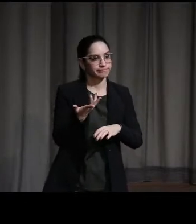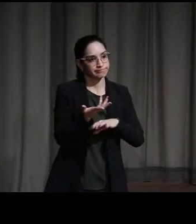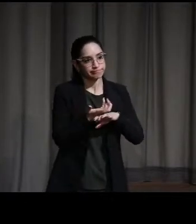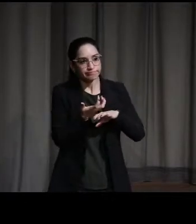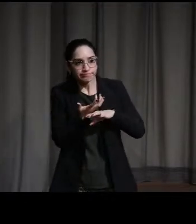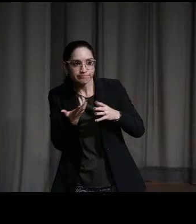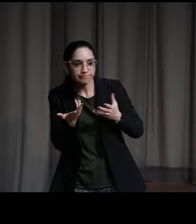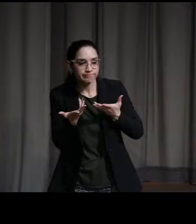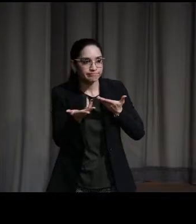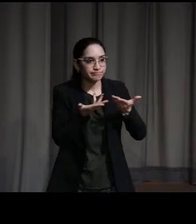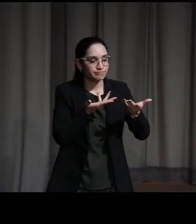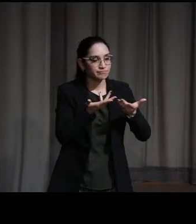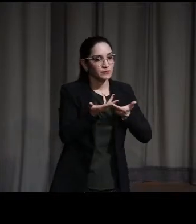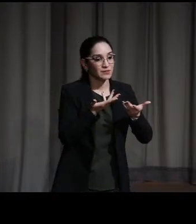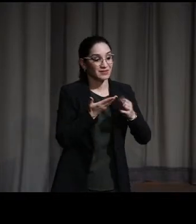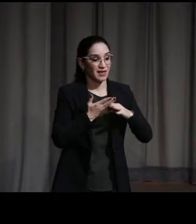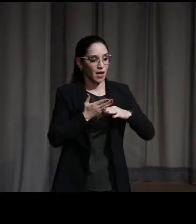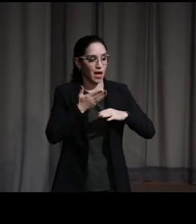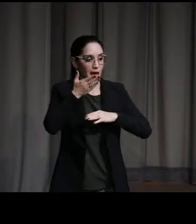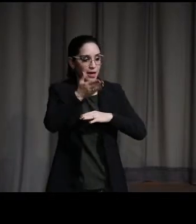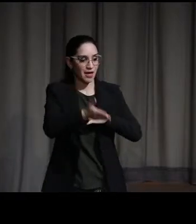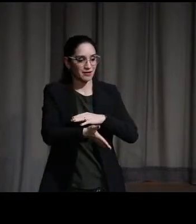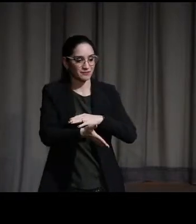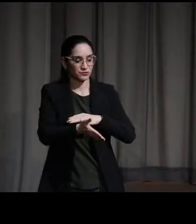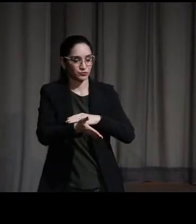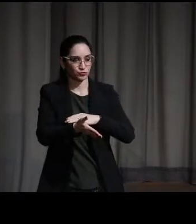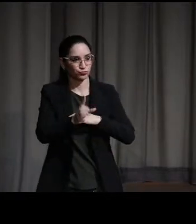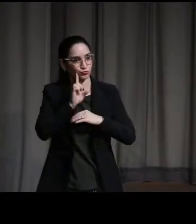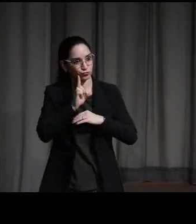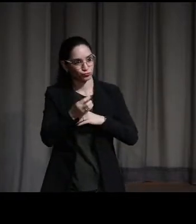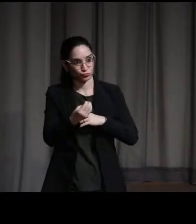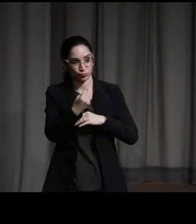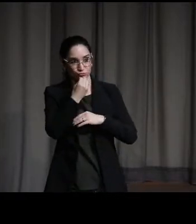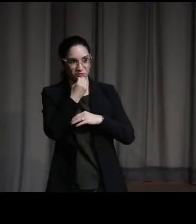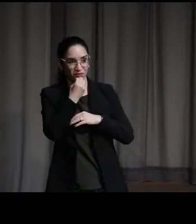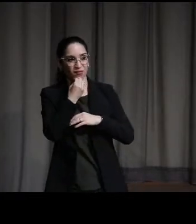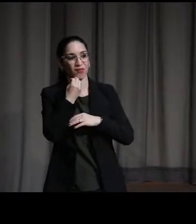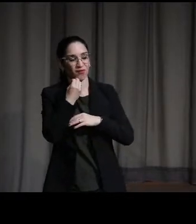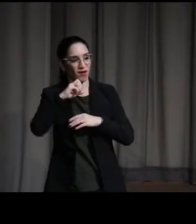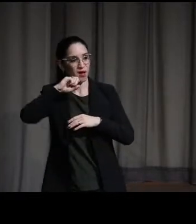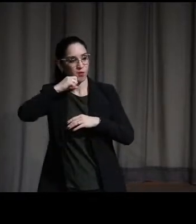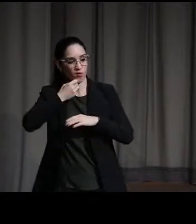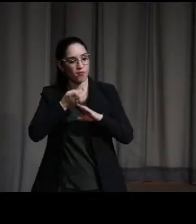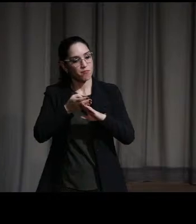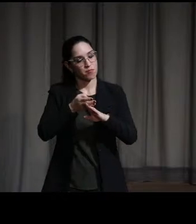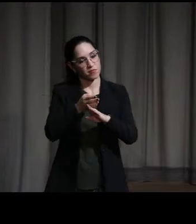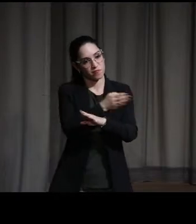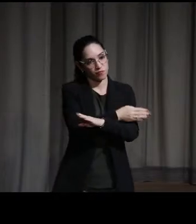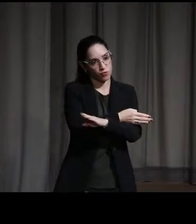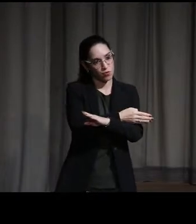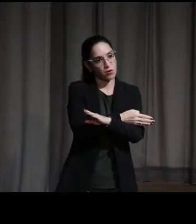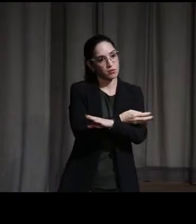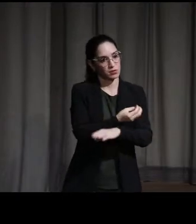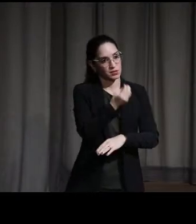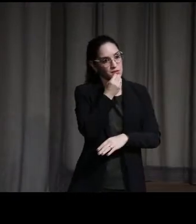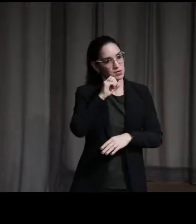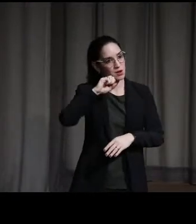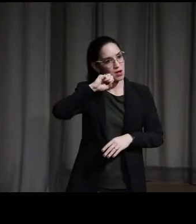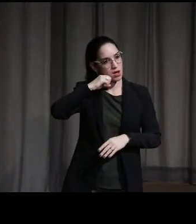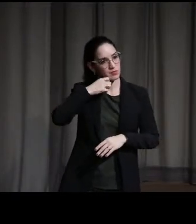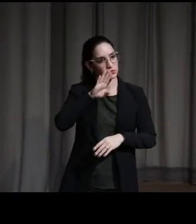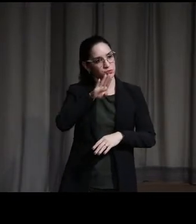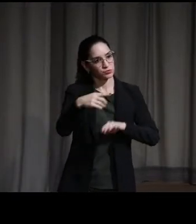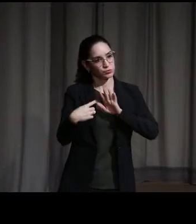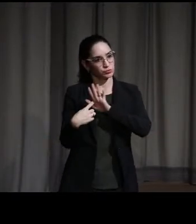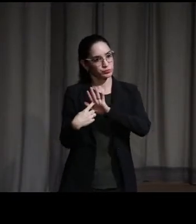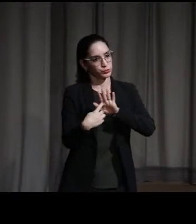know, instead of after eating it and biting into that apple, this is, you know, definitely a different representation of Eve.